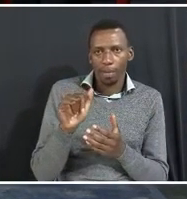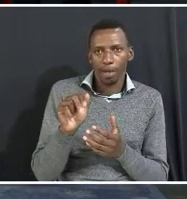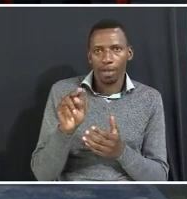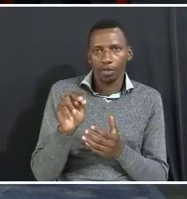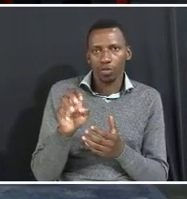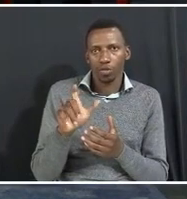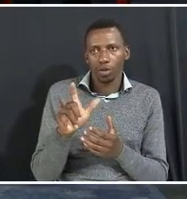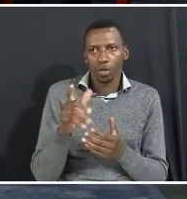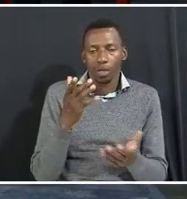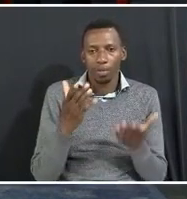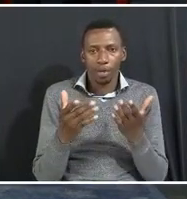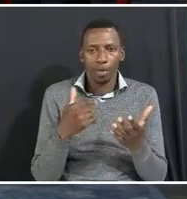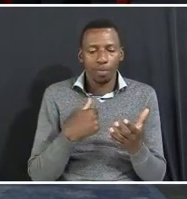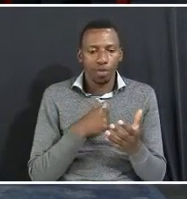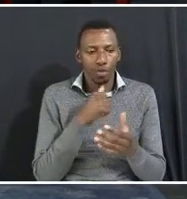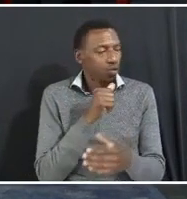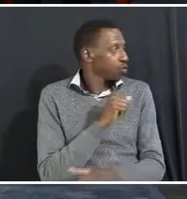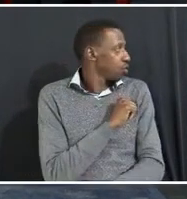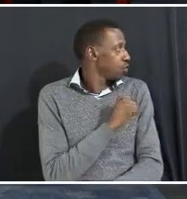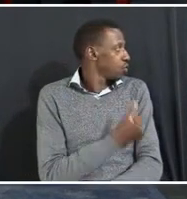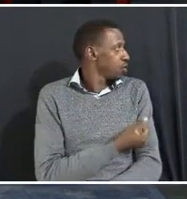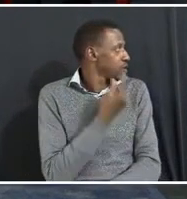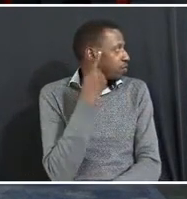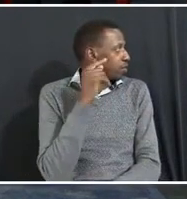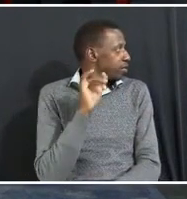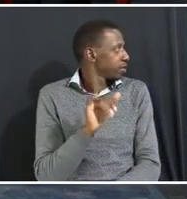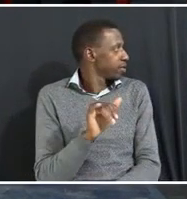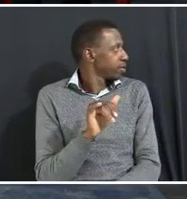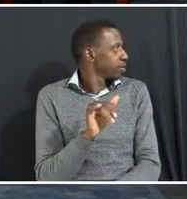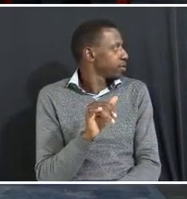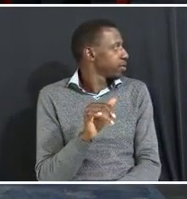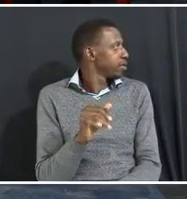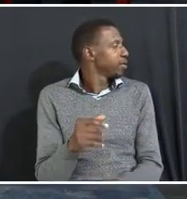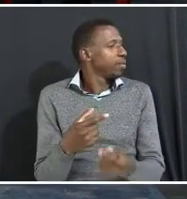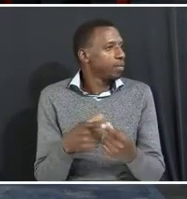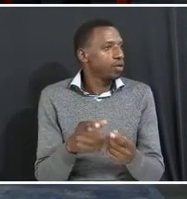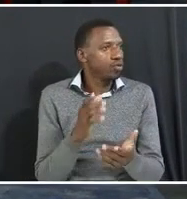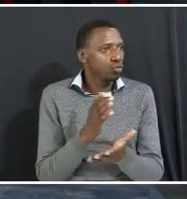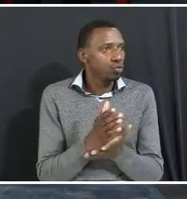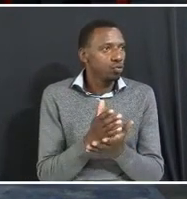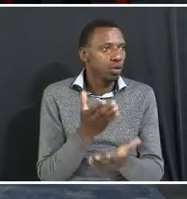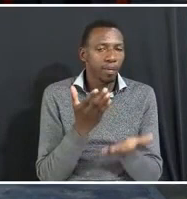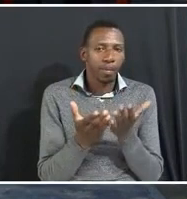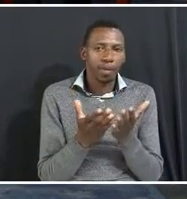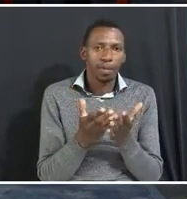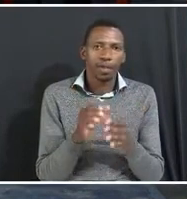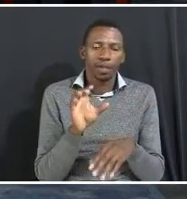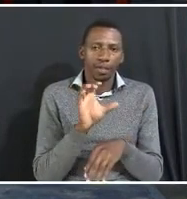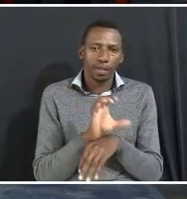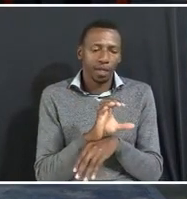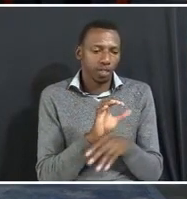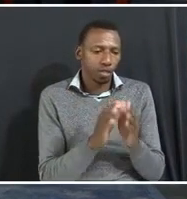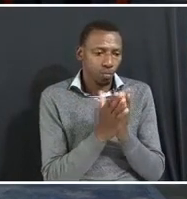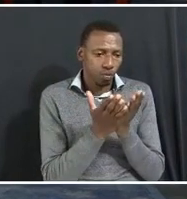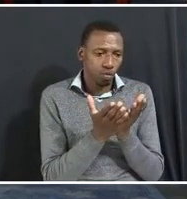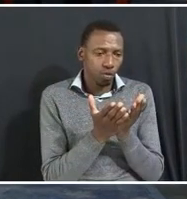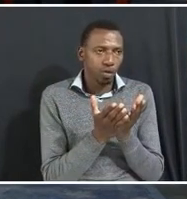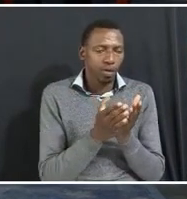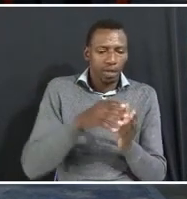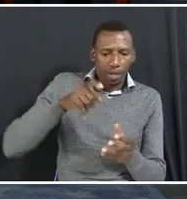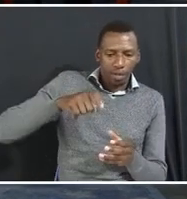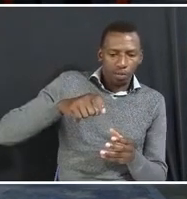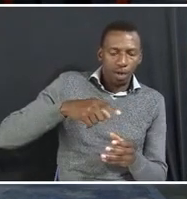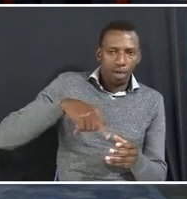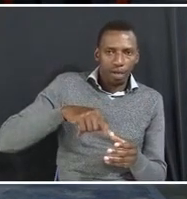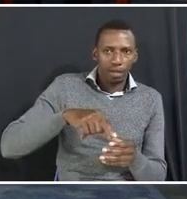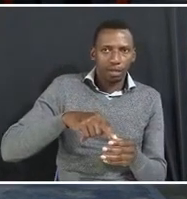the authority of that, but as much as maybe the church manual requires them to be within and